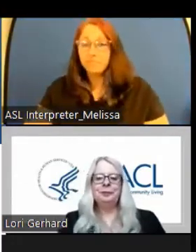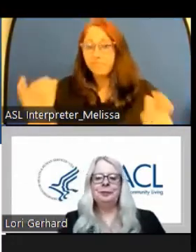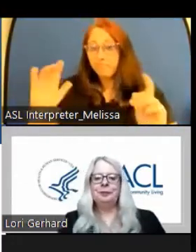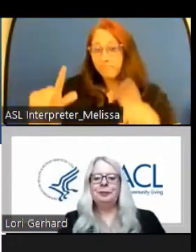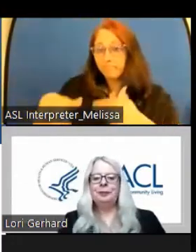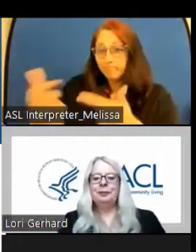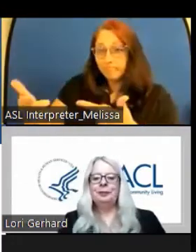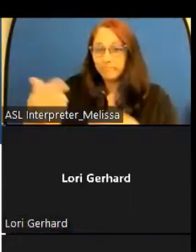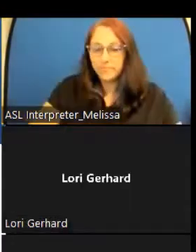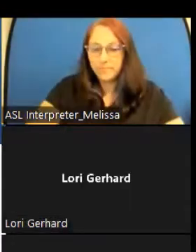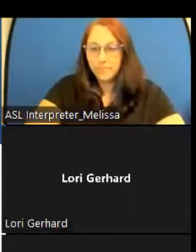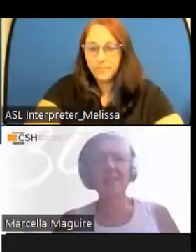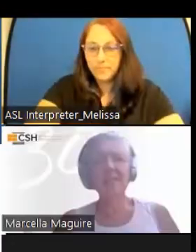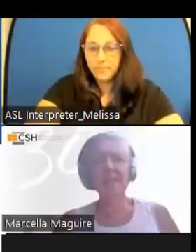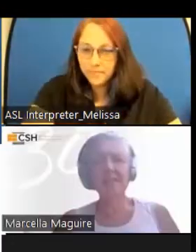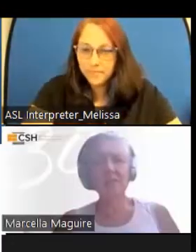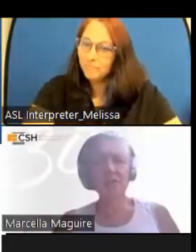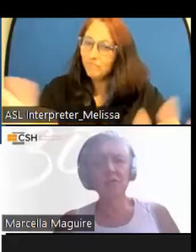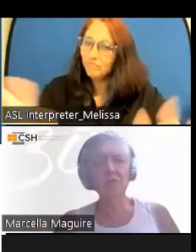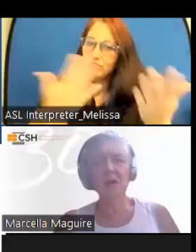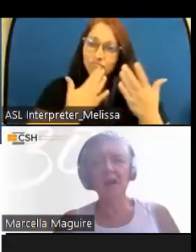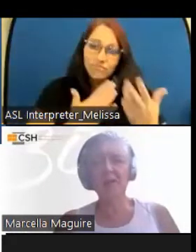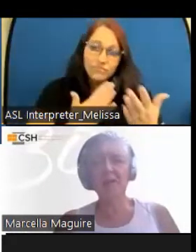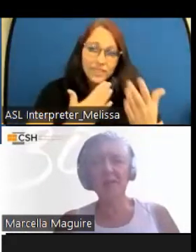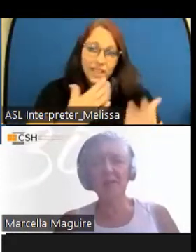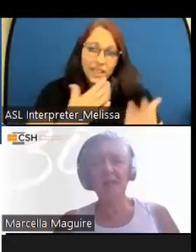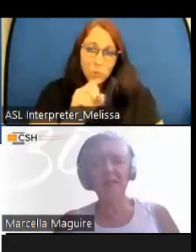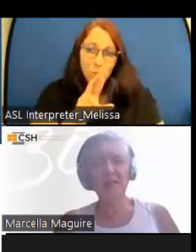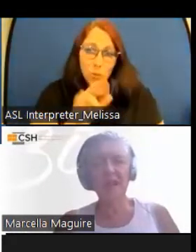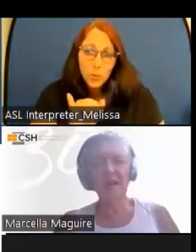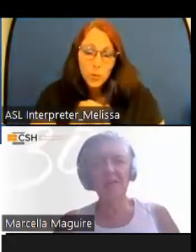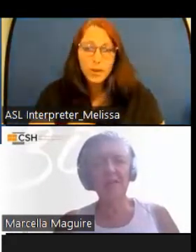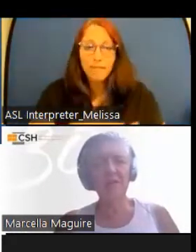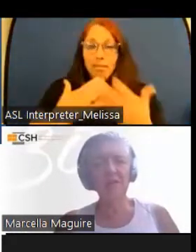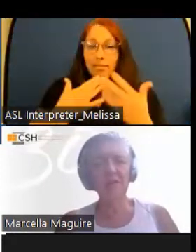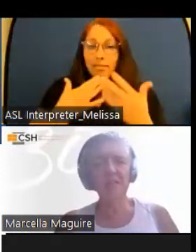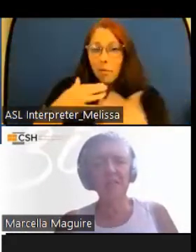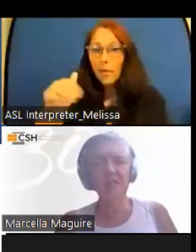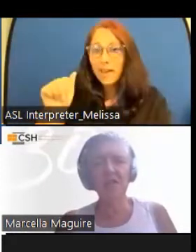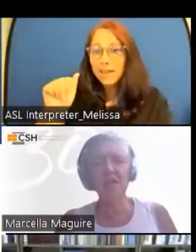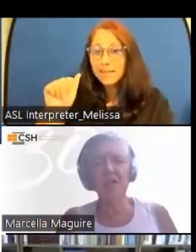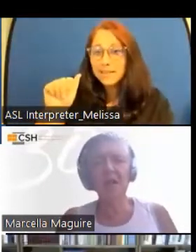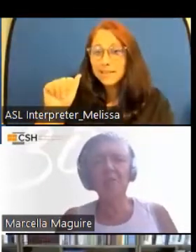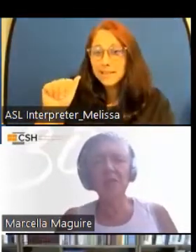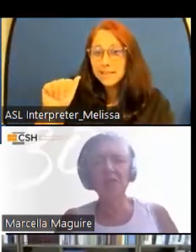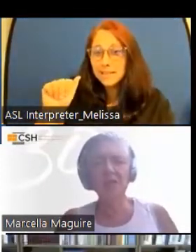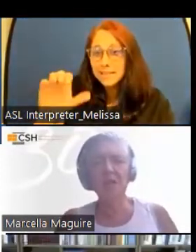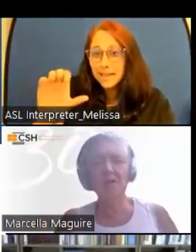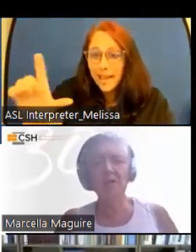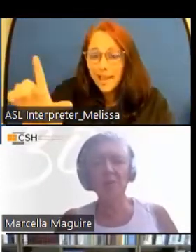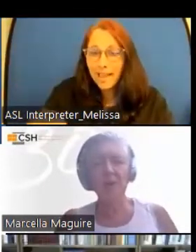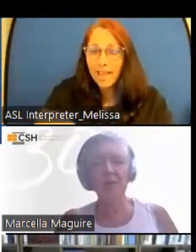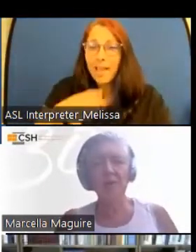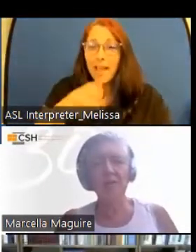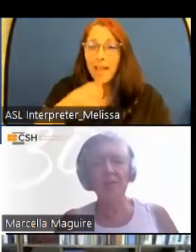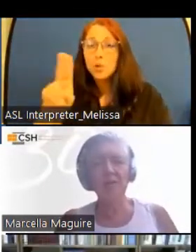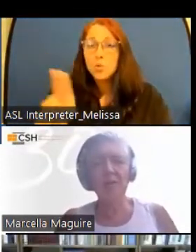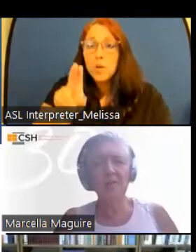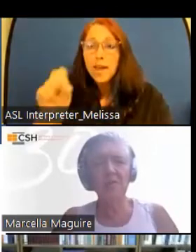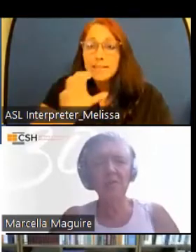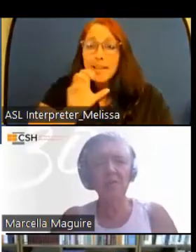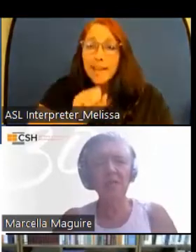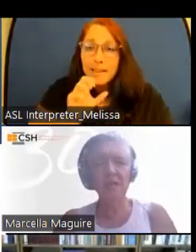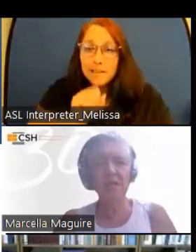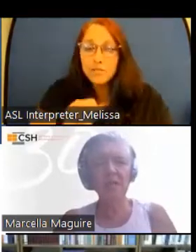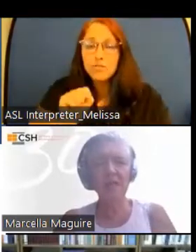All right, thank you, Lori, and thank you to the folks at ACL, the folks at US Aging, and particularly all of our partners here.